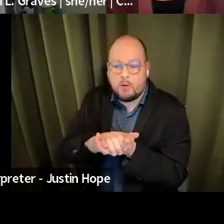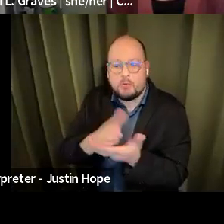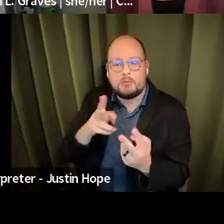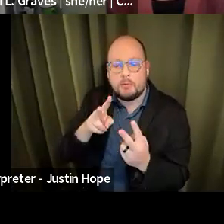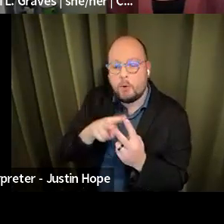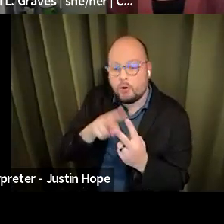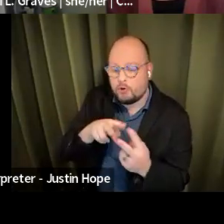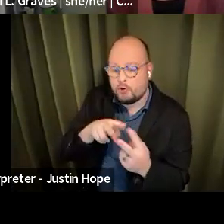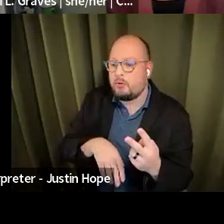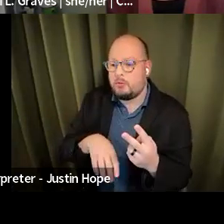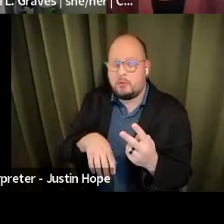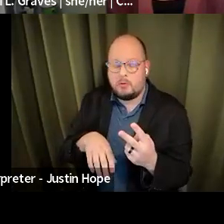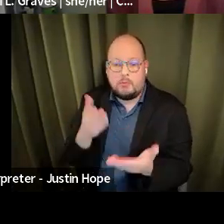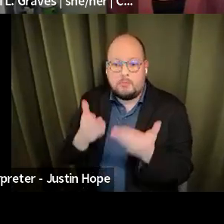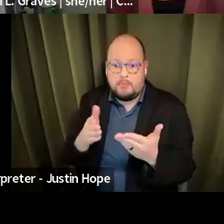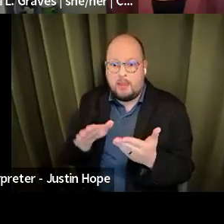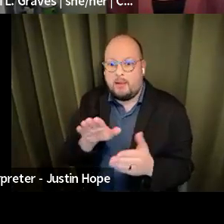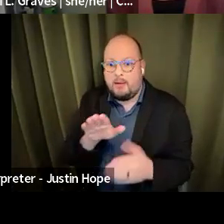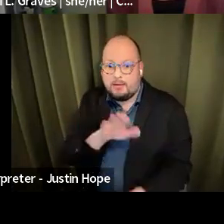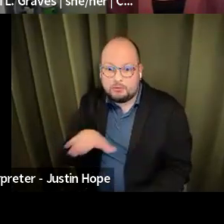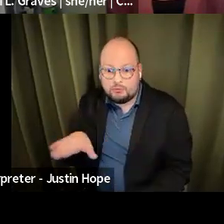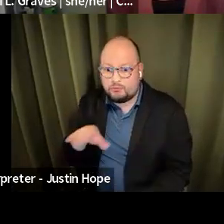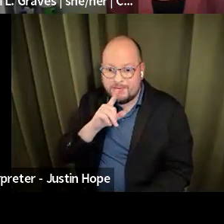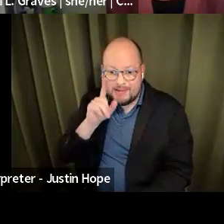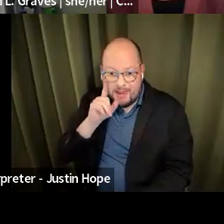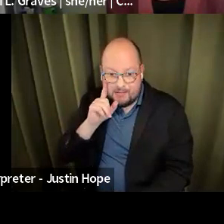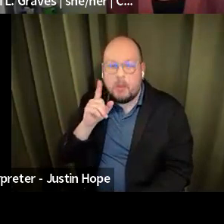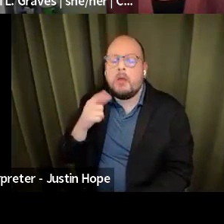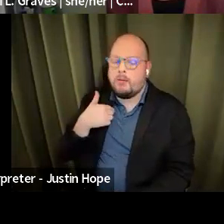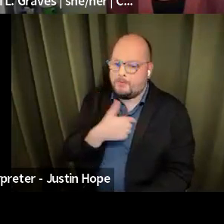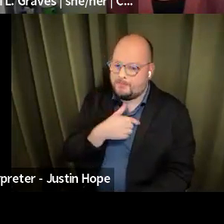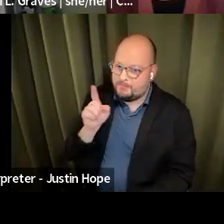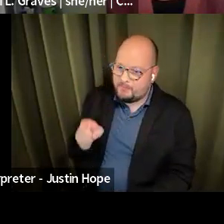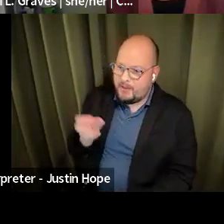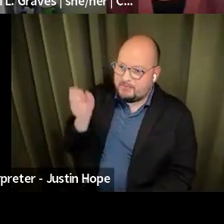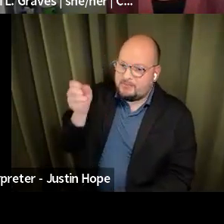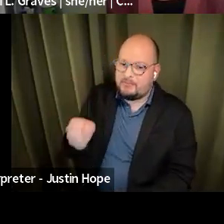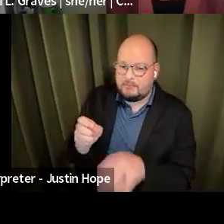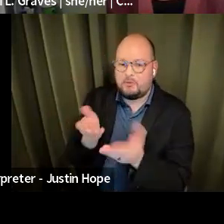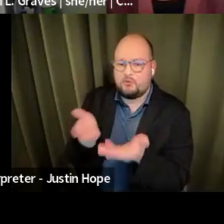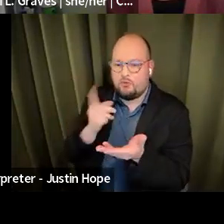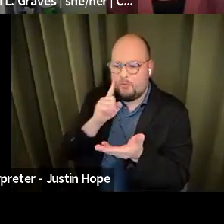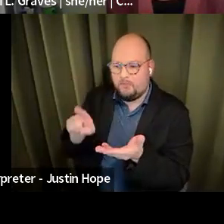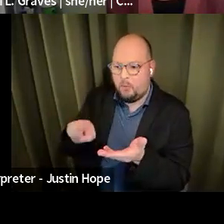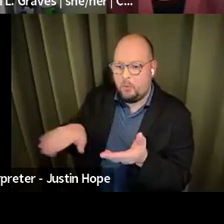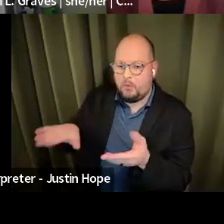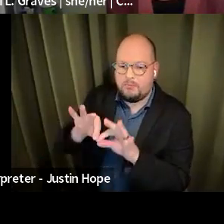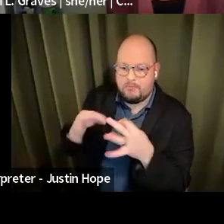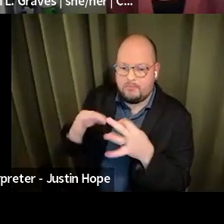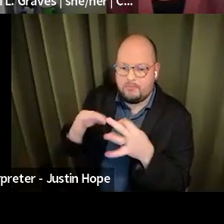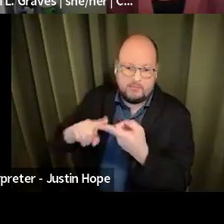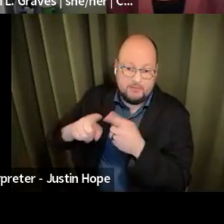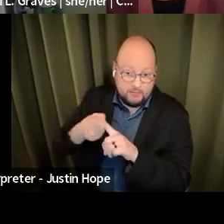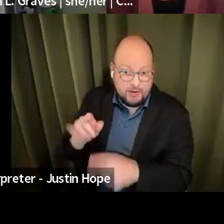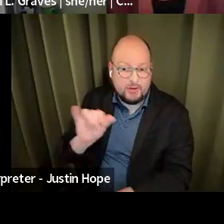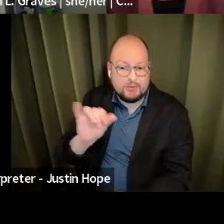perhaps children are deaf. And we're also responsible to provide services for those family members or friends who